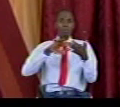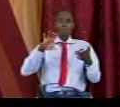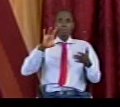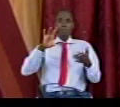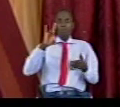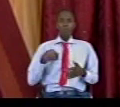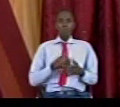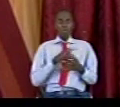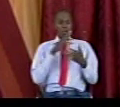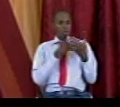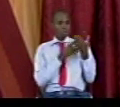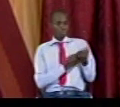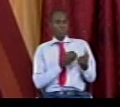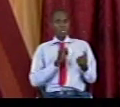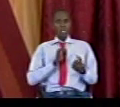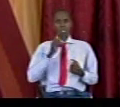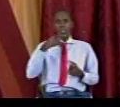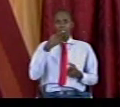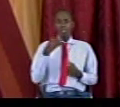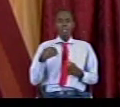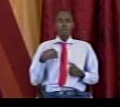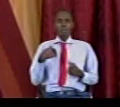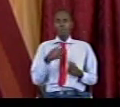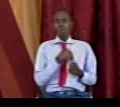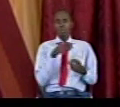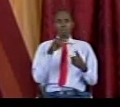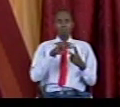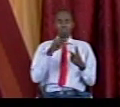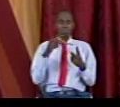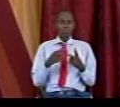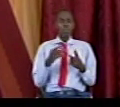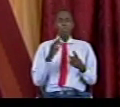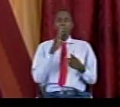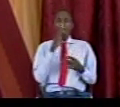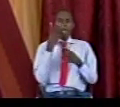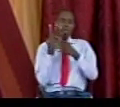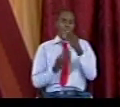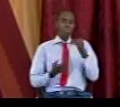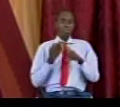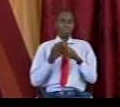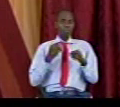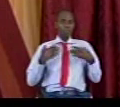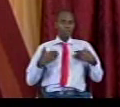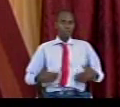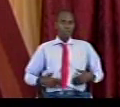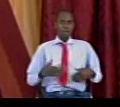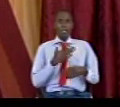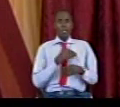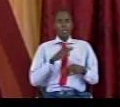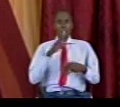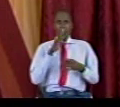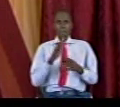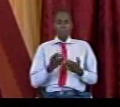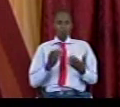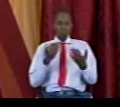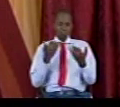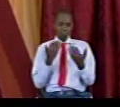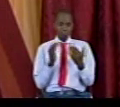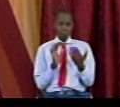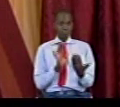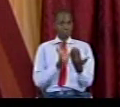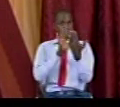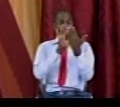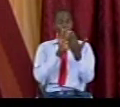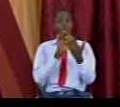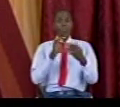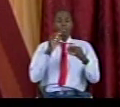and willing rather to be absent from the body and to be present with the Lord. The moment a child